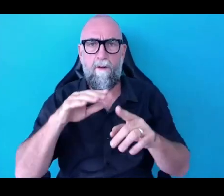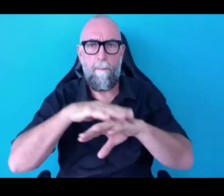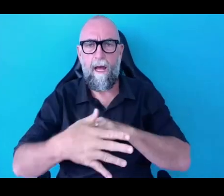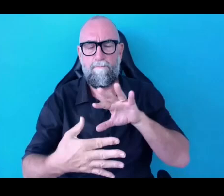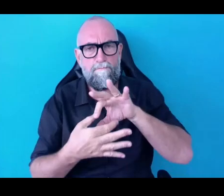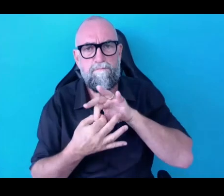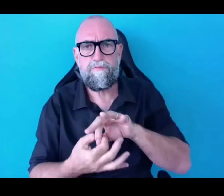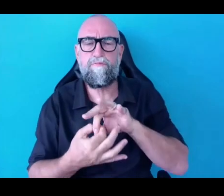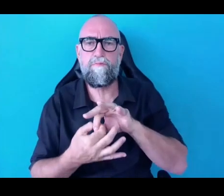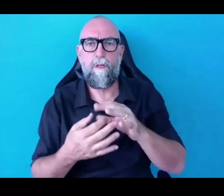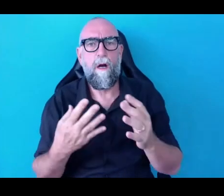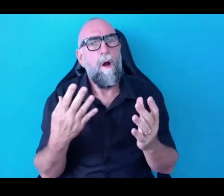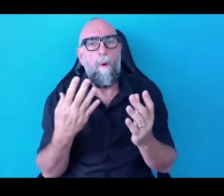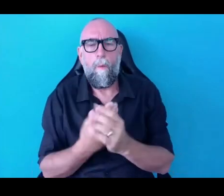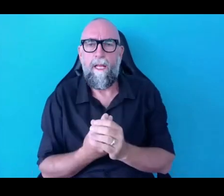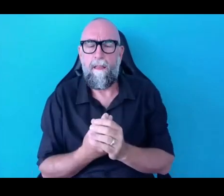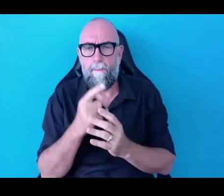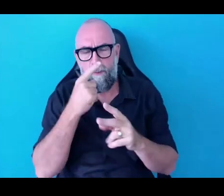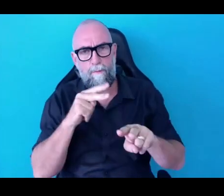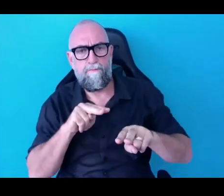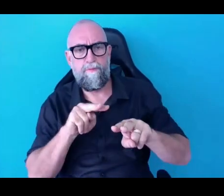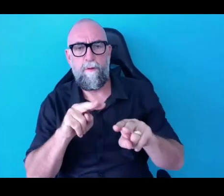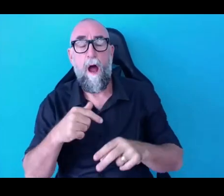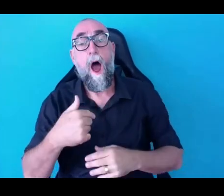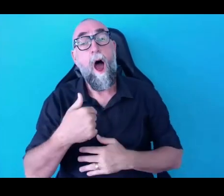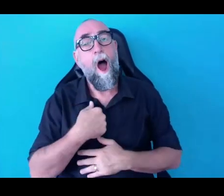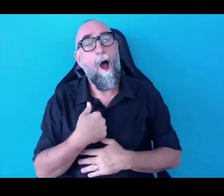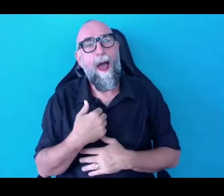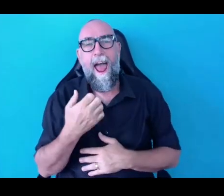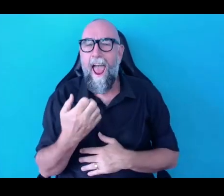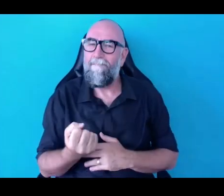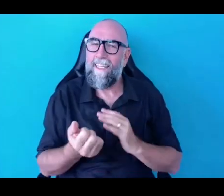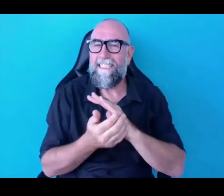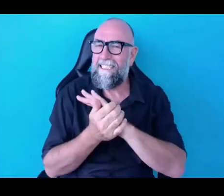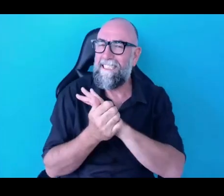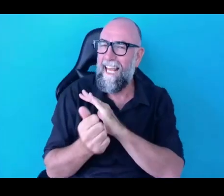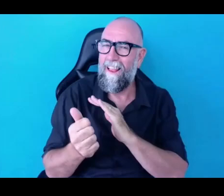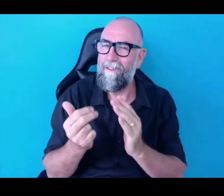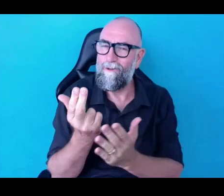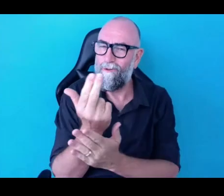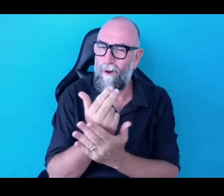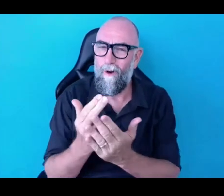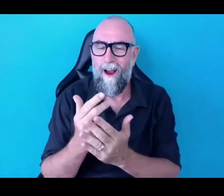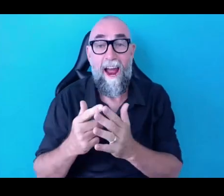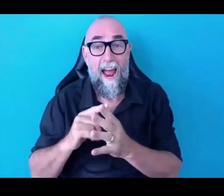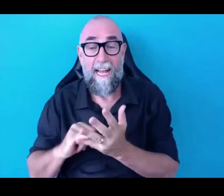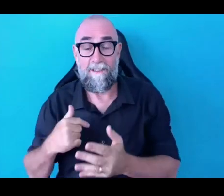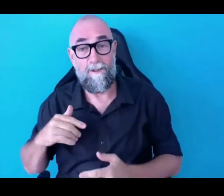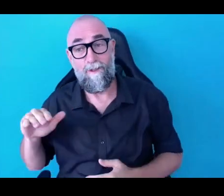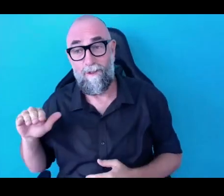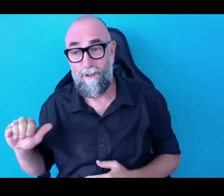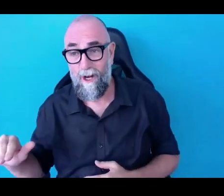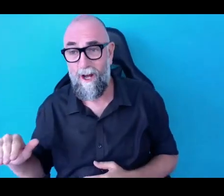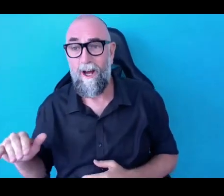I was always a very skilled drawer as a child, and art was a favourite subject. It captured my attention and my